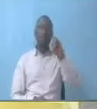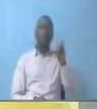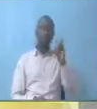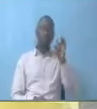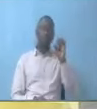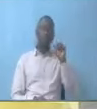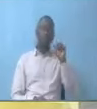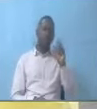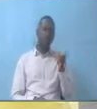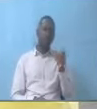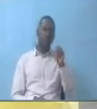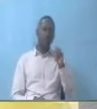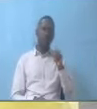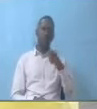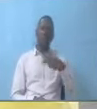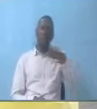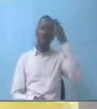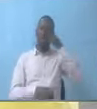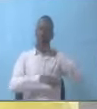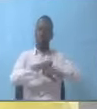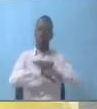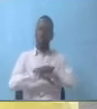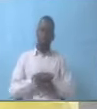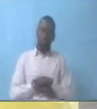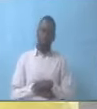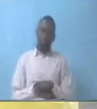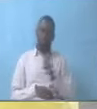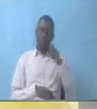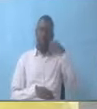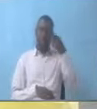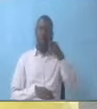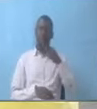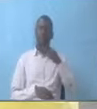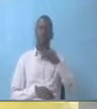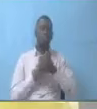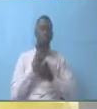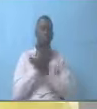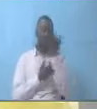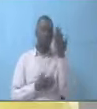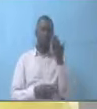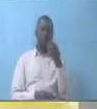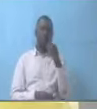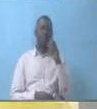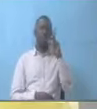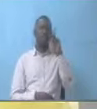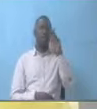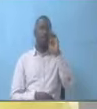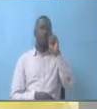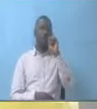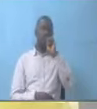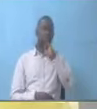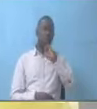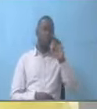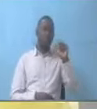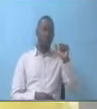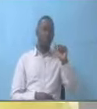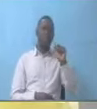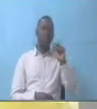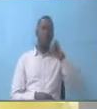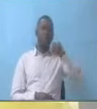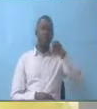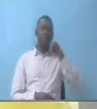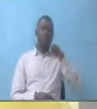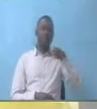suba, ASP Keba Jones told us that instead of he, ASP Keba Jones wa ne bu sudur mom sax